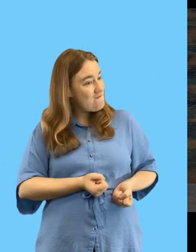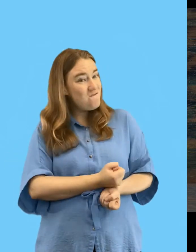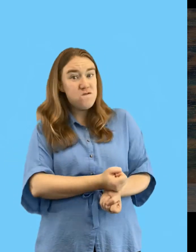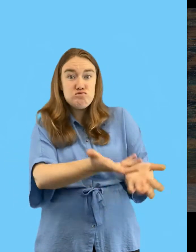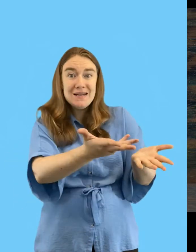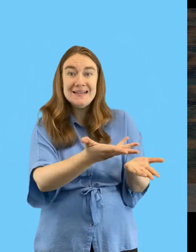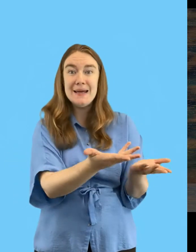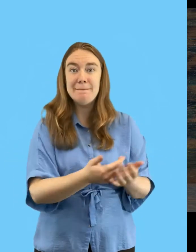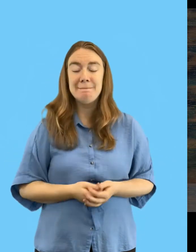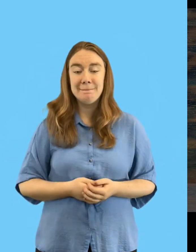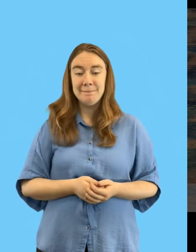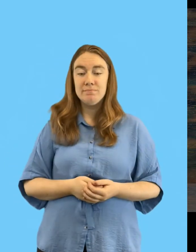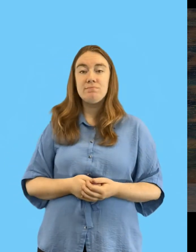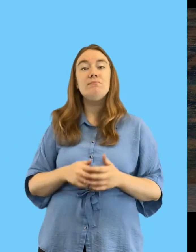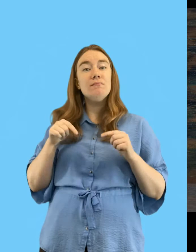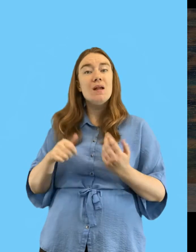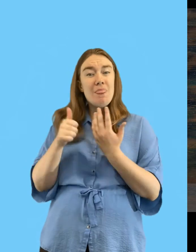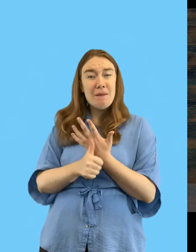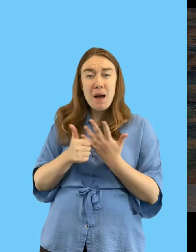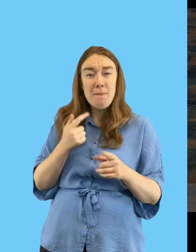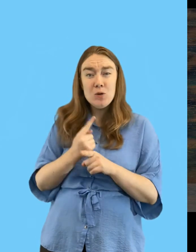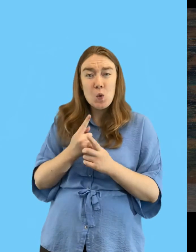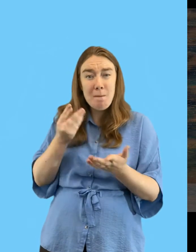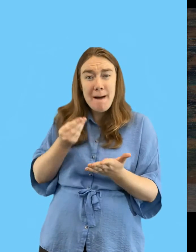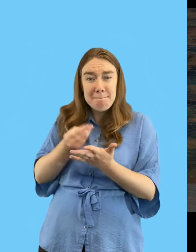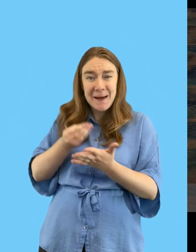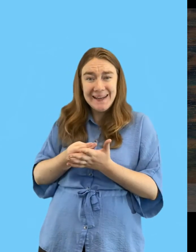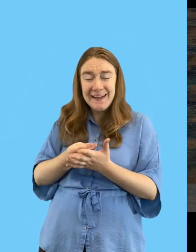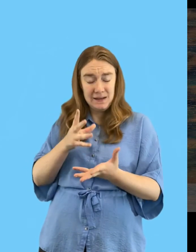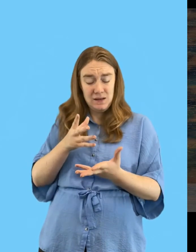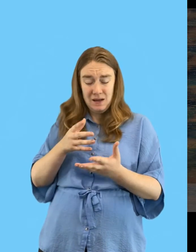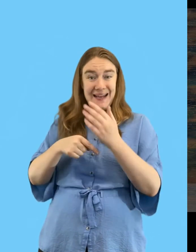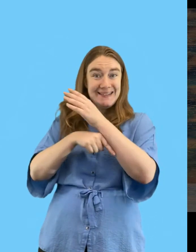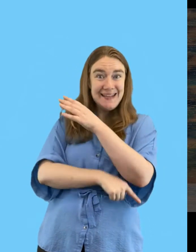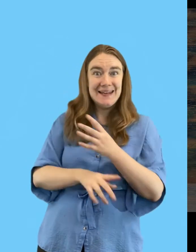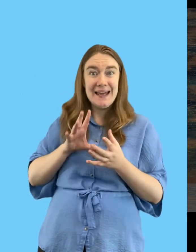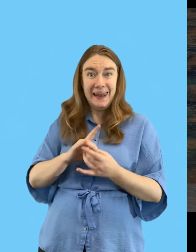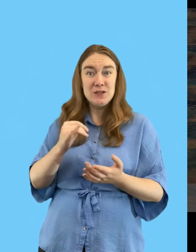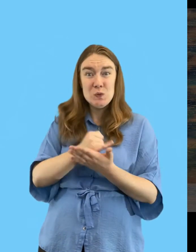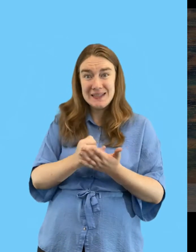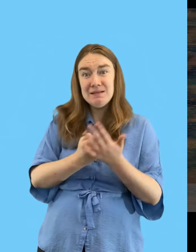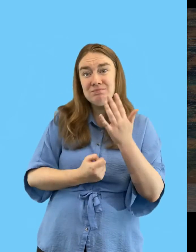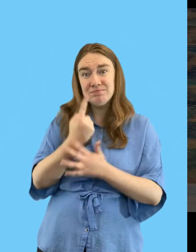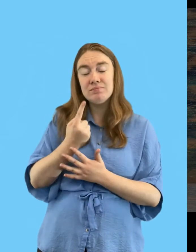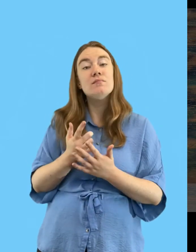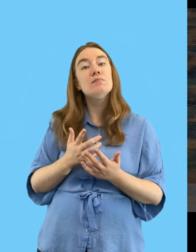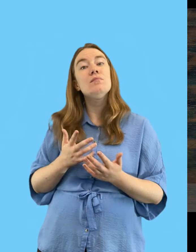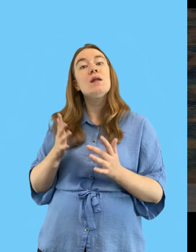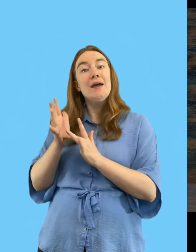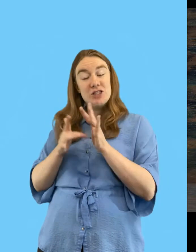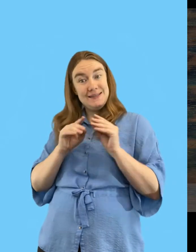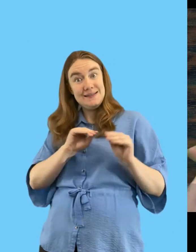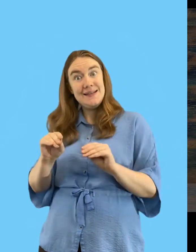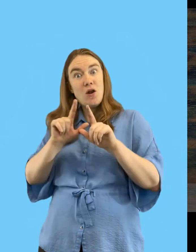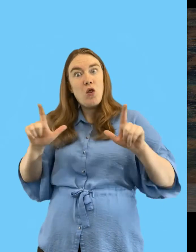Now, the Bible frequently uses debt as a metaphor for sin. In the Lord's Prayer, Jesus teaches his followers to pray